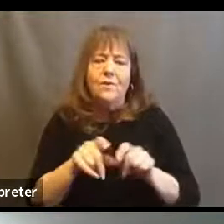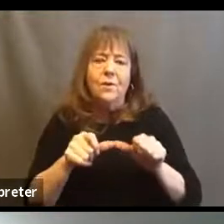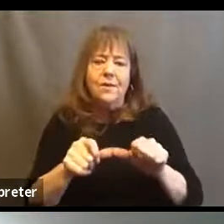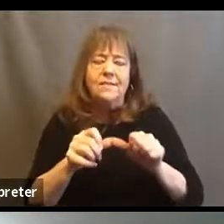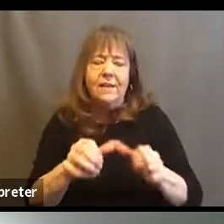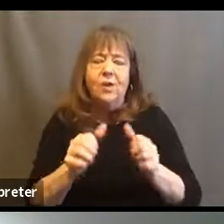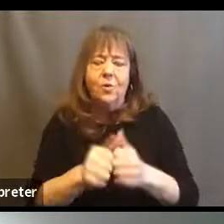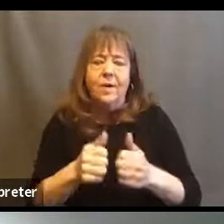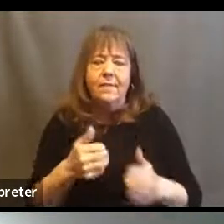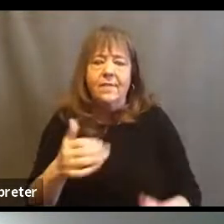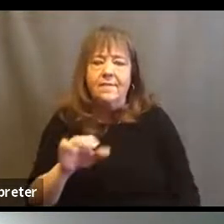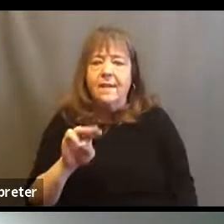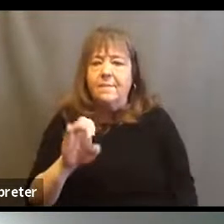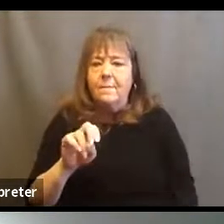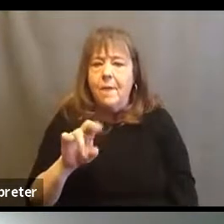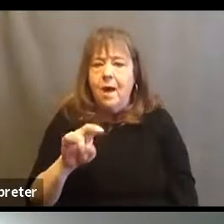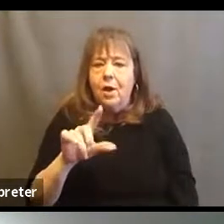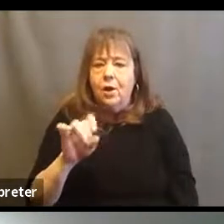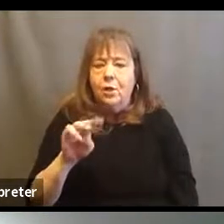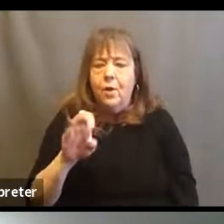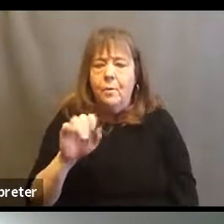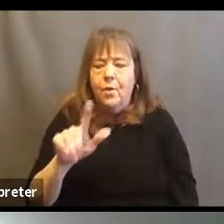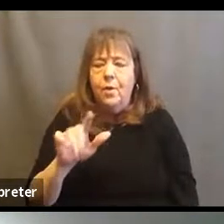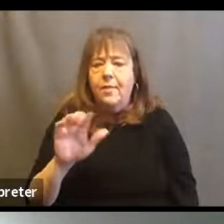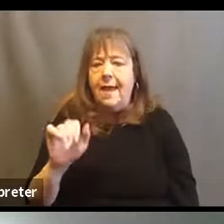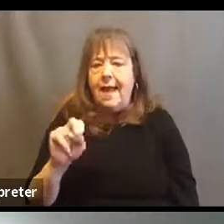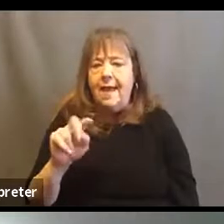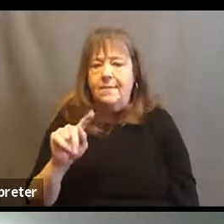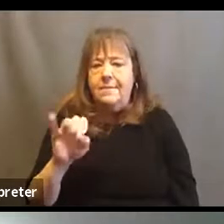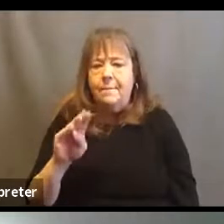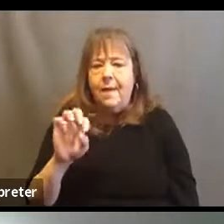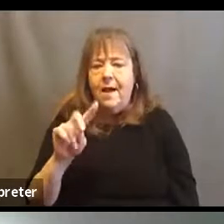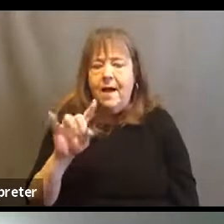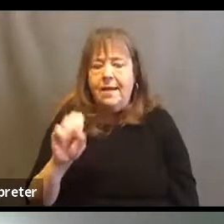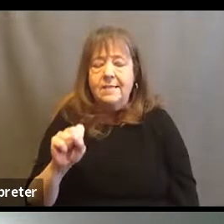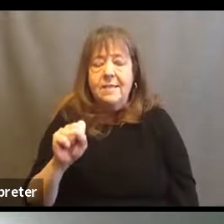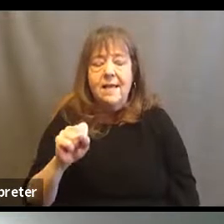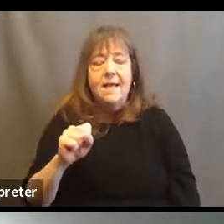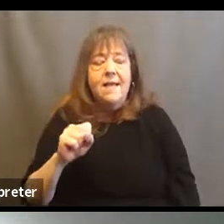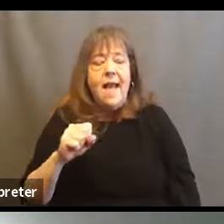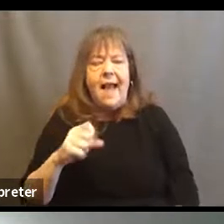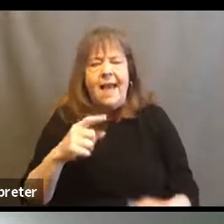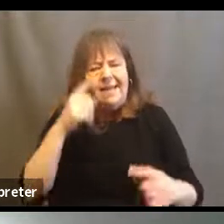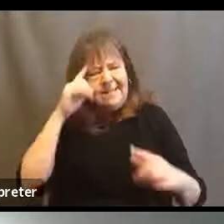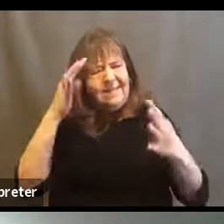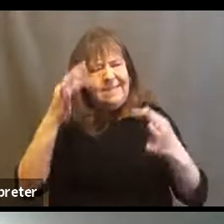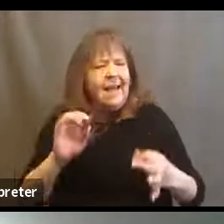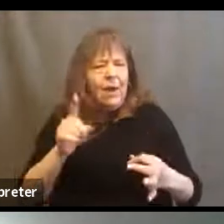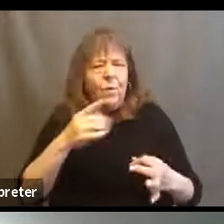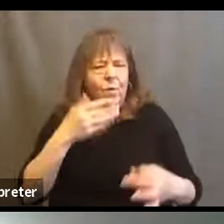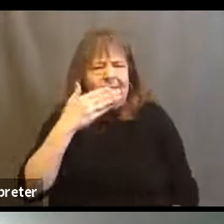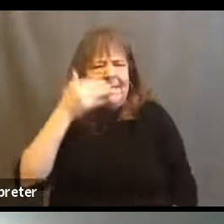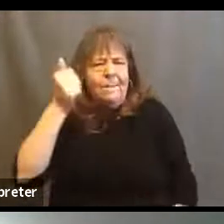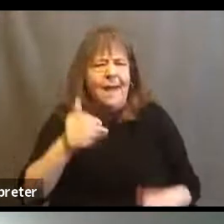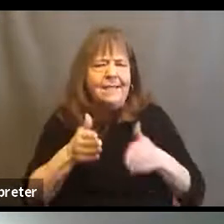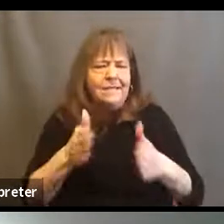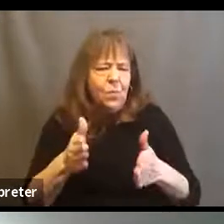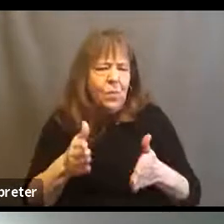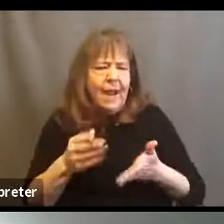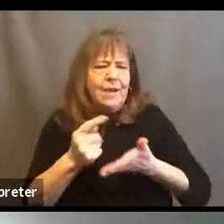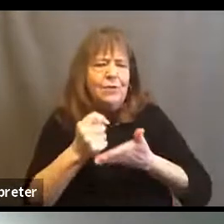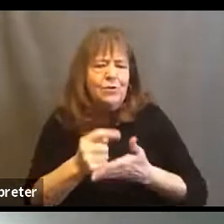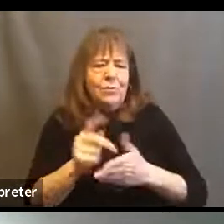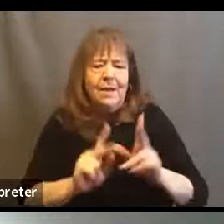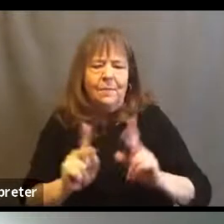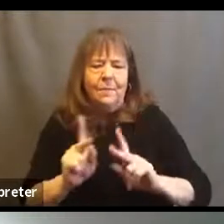monoclonal antibodies for patients that are at higher risk, and decide what medical therapies are going to be most efficient and best to use